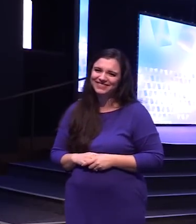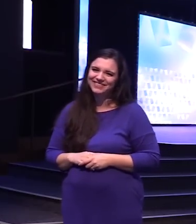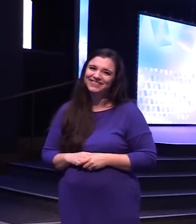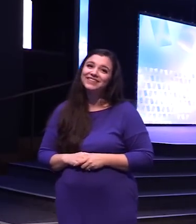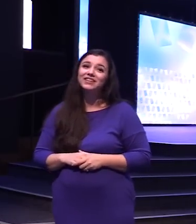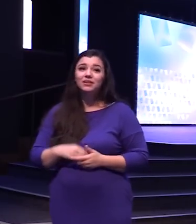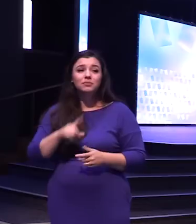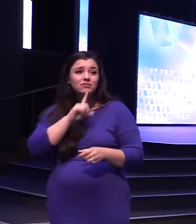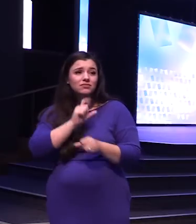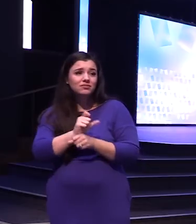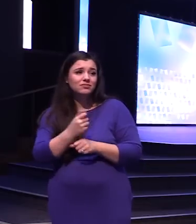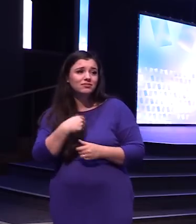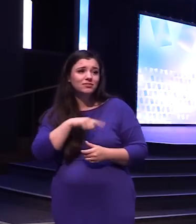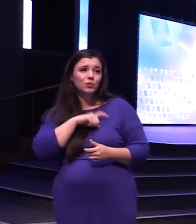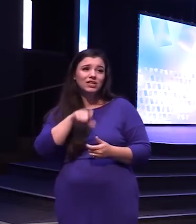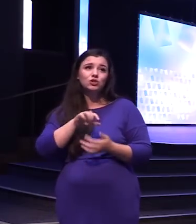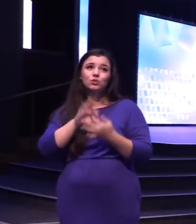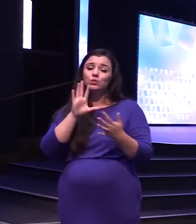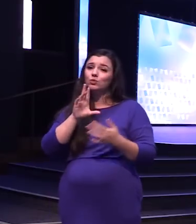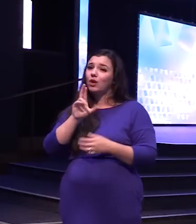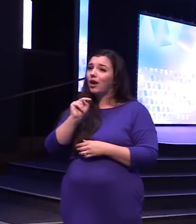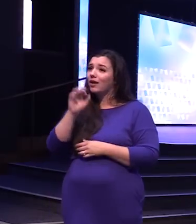I mean for real y'all What do we need To unfollow